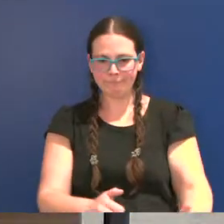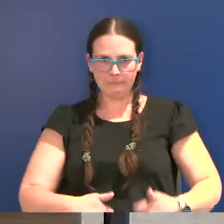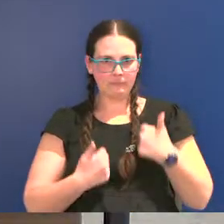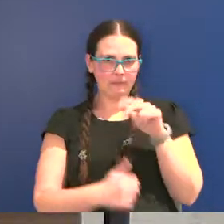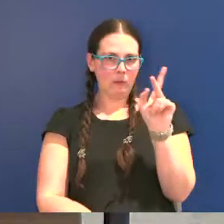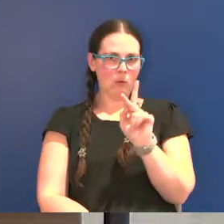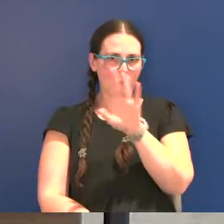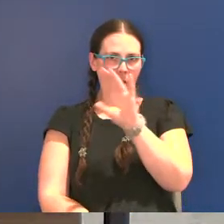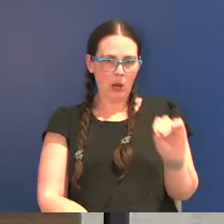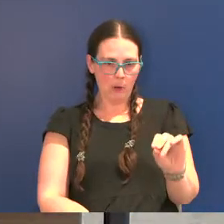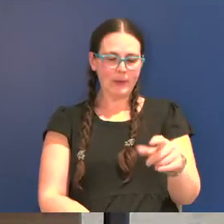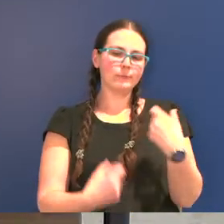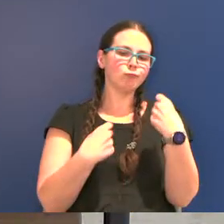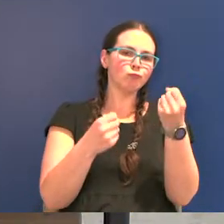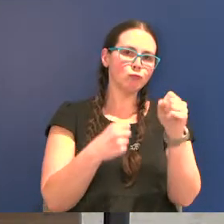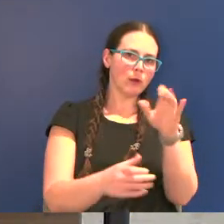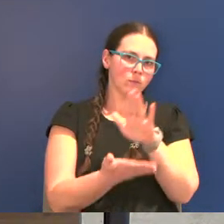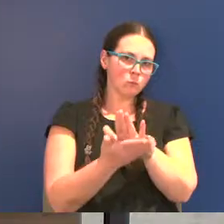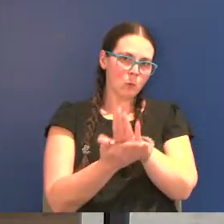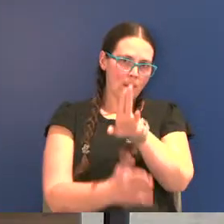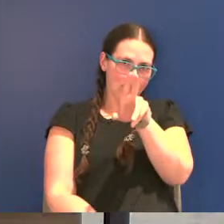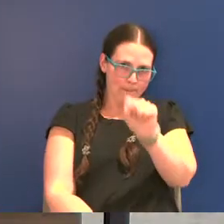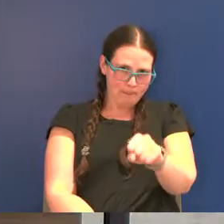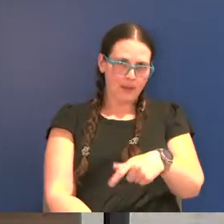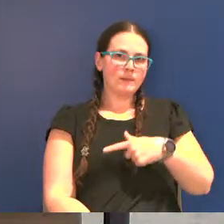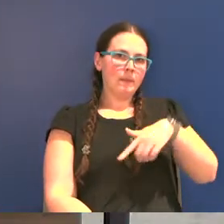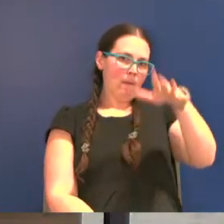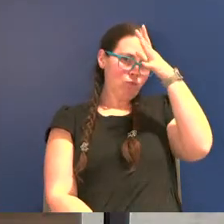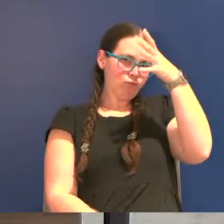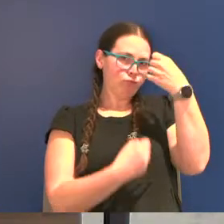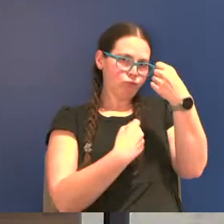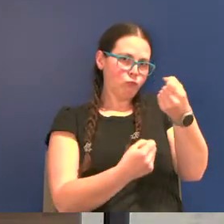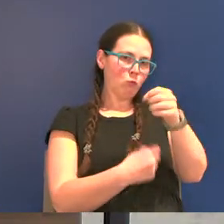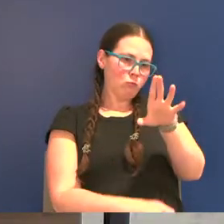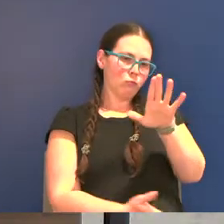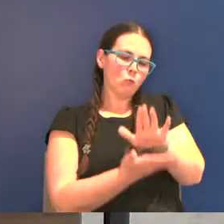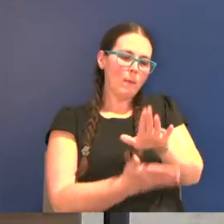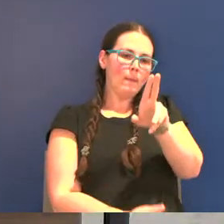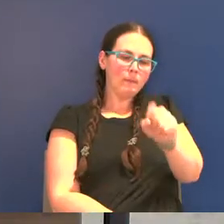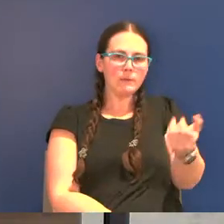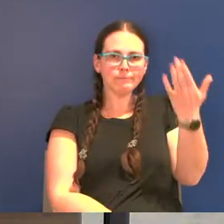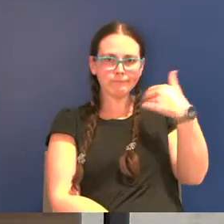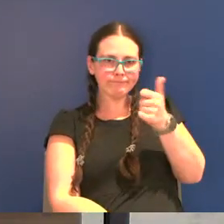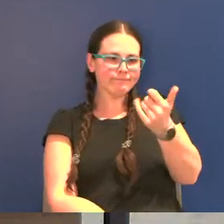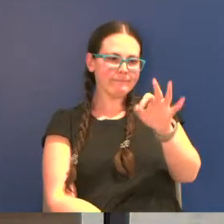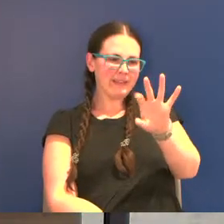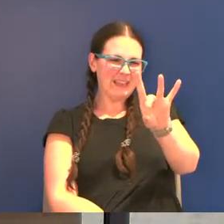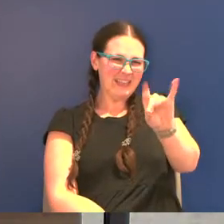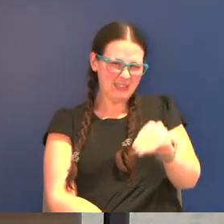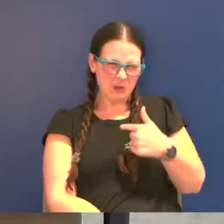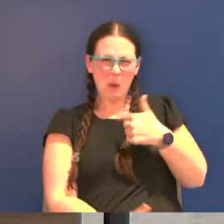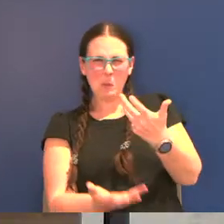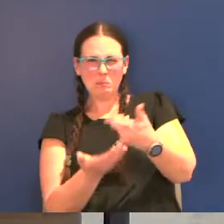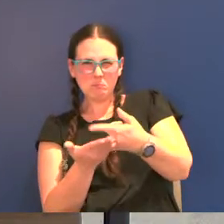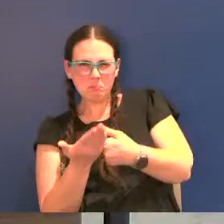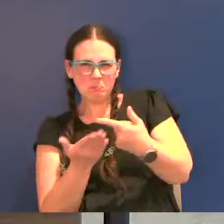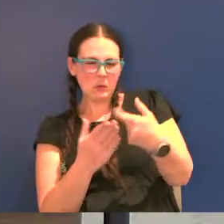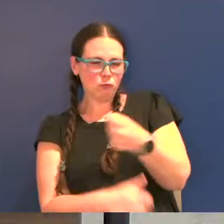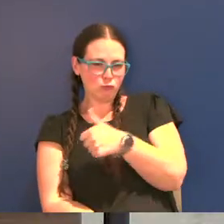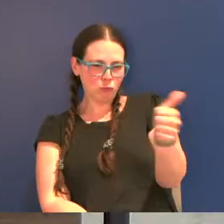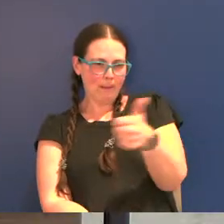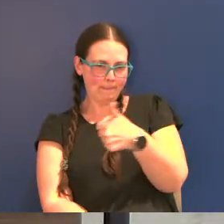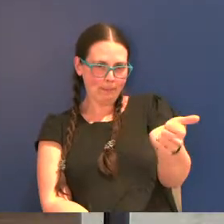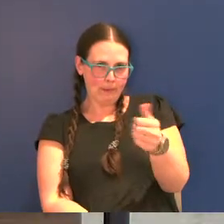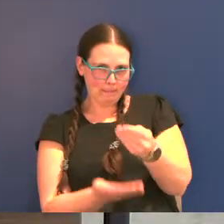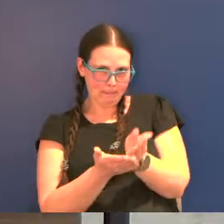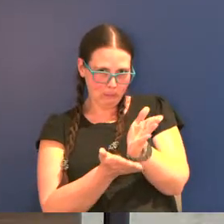father started driving a school bus in 1980. But anyway, I want to talk to you about the transportation budget. The transportation budget has been